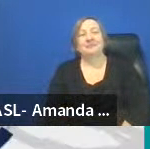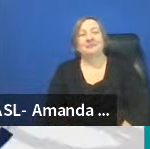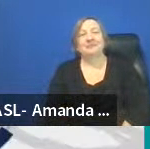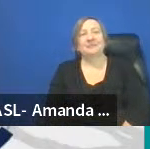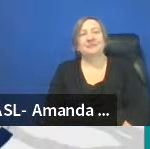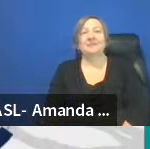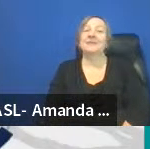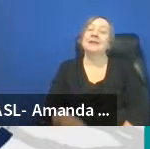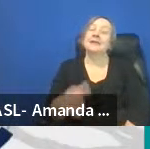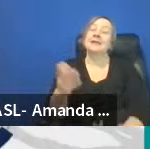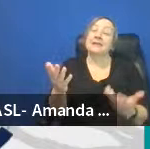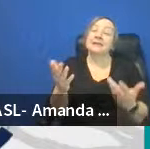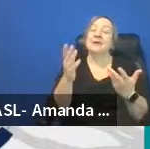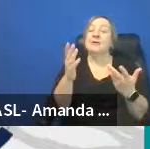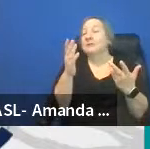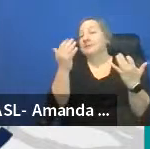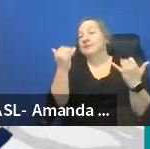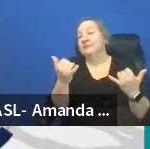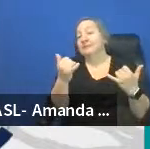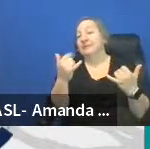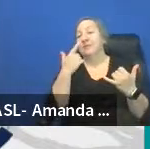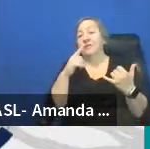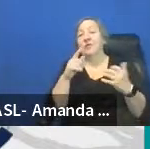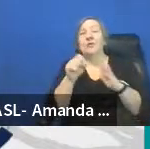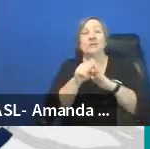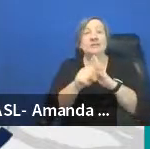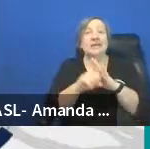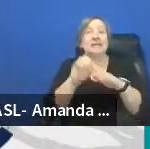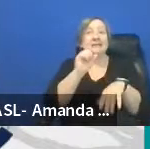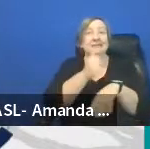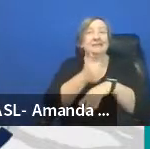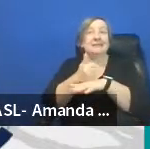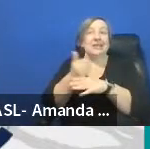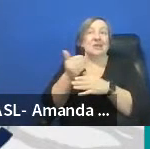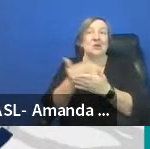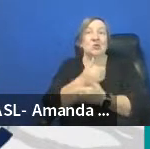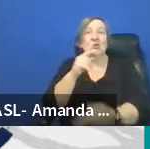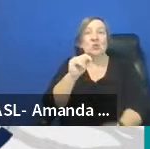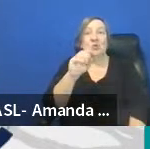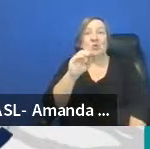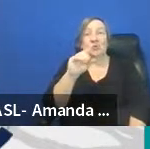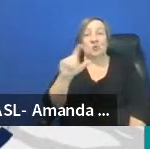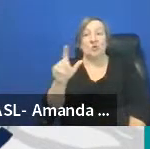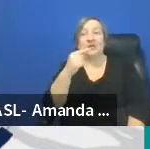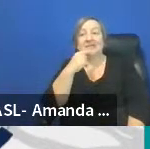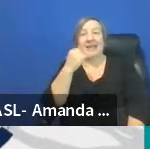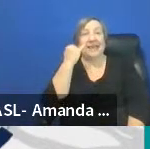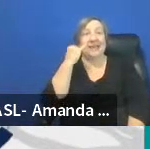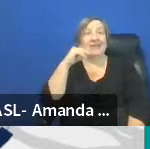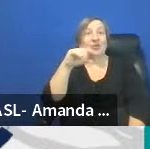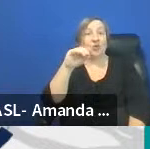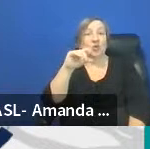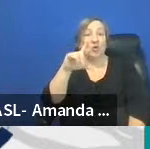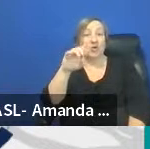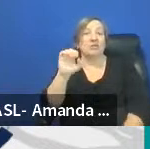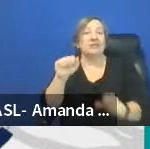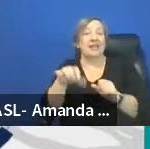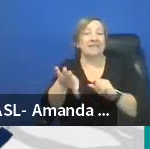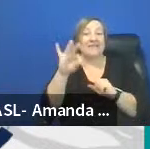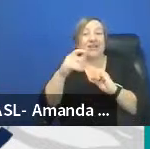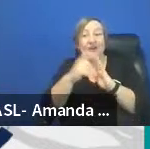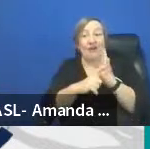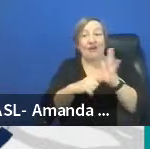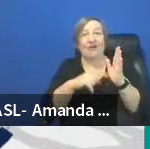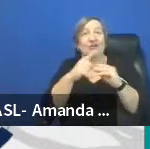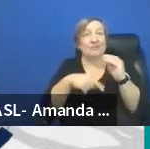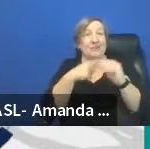And then I guess on that note, in terms of states implementing new tolls, I said that if I Googled it, I could probably find an article about a state